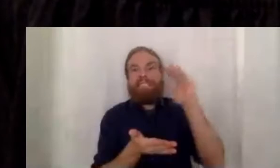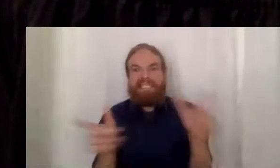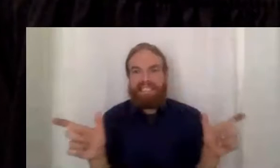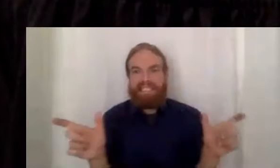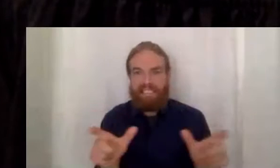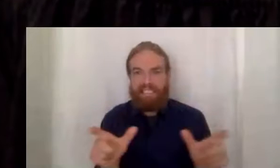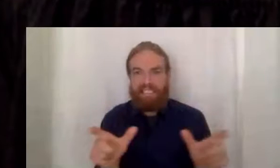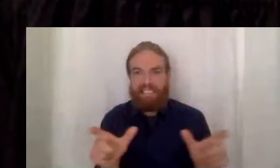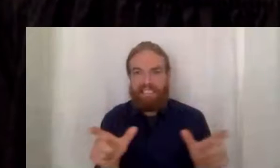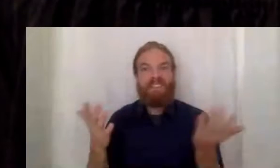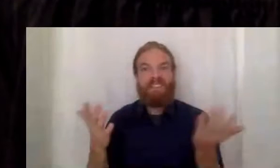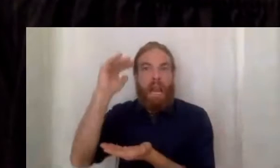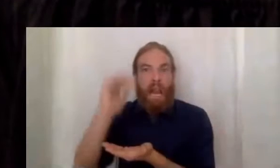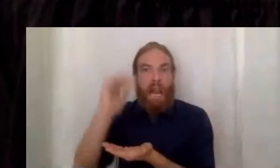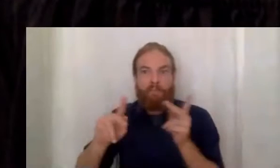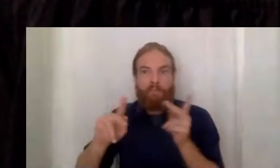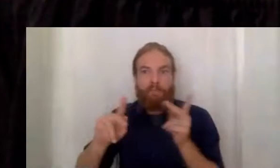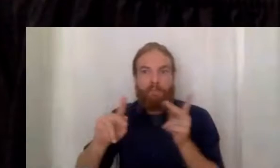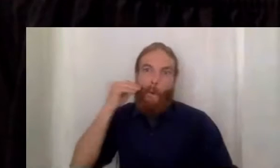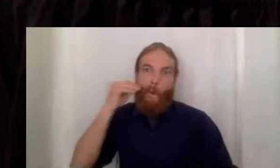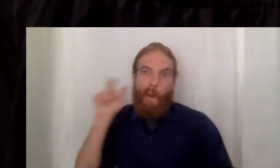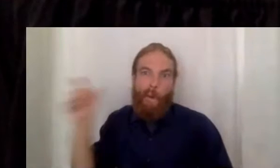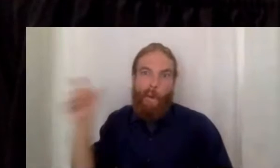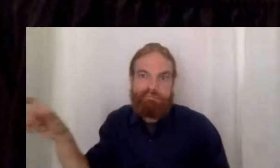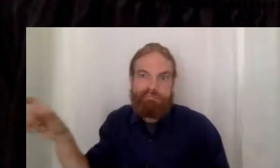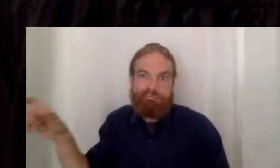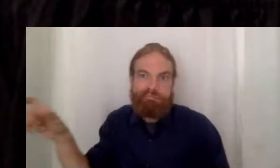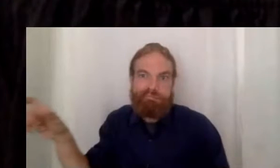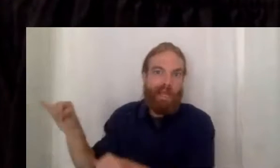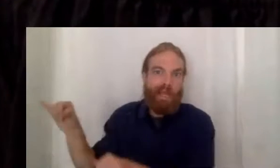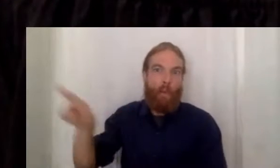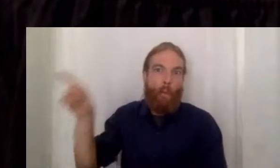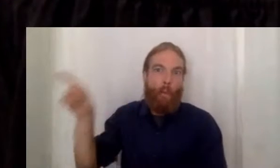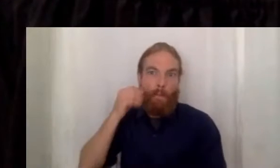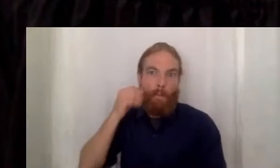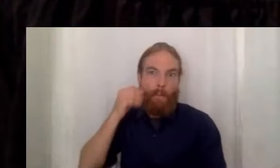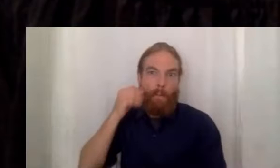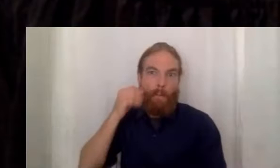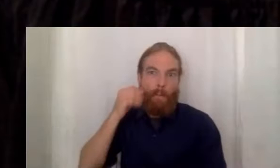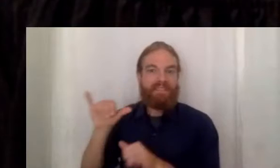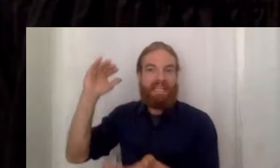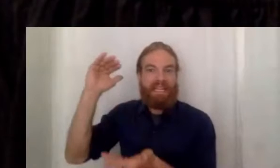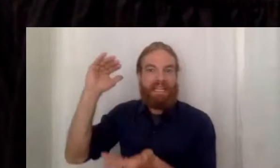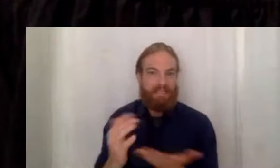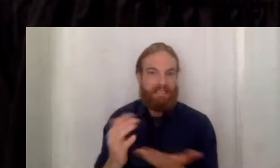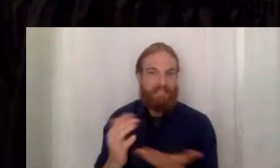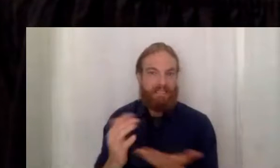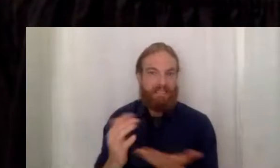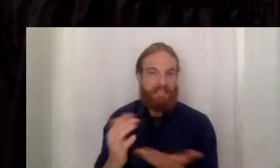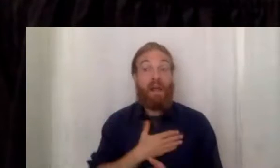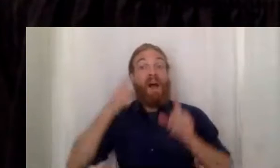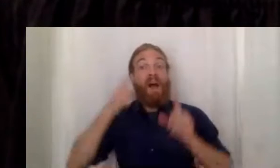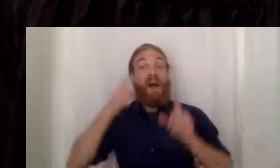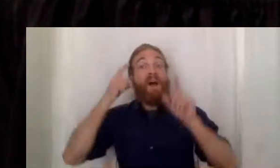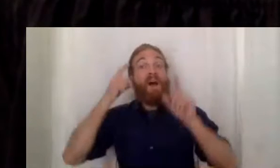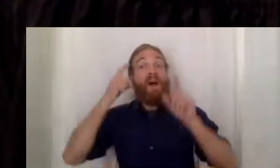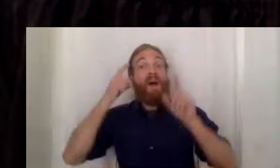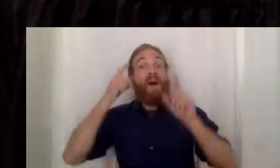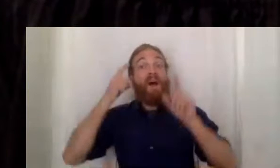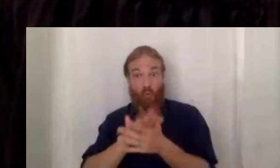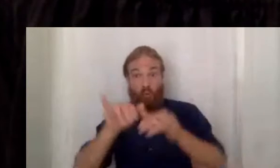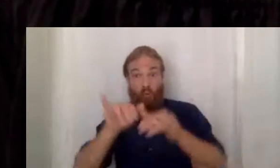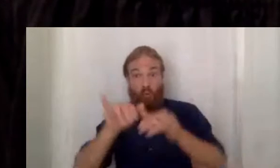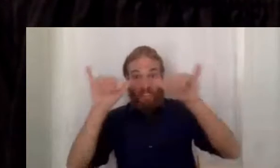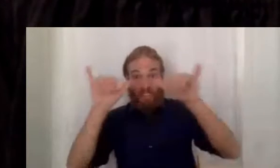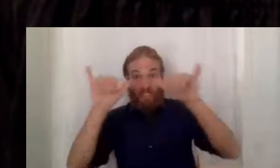able to narrow in and get some of that detail, which the schools are, the nurses and the staff, I mean, they're